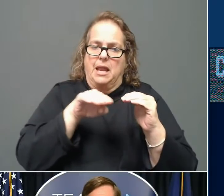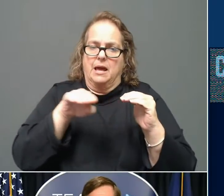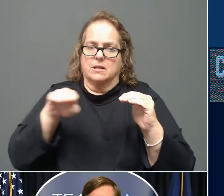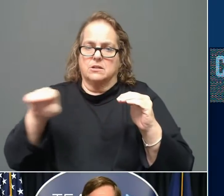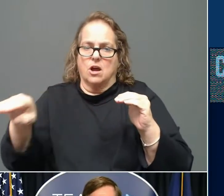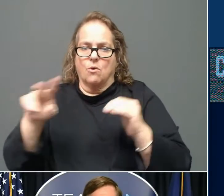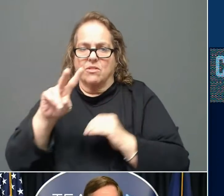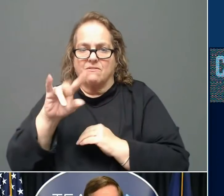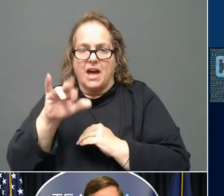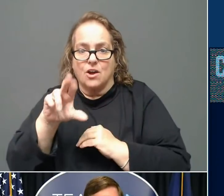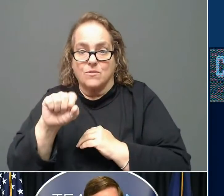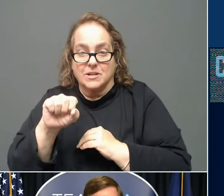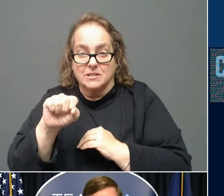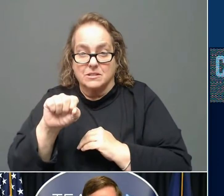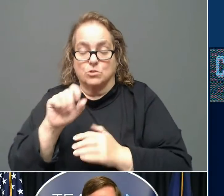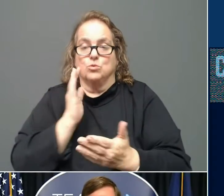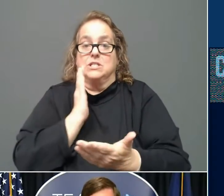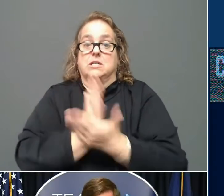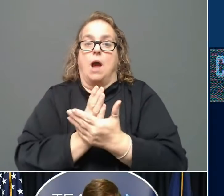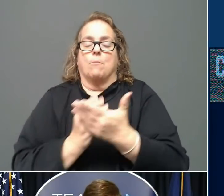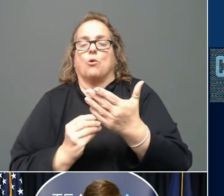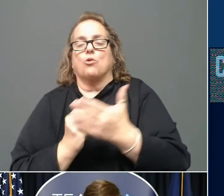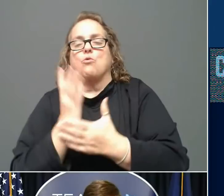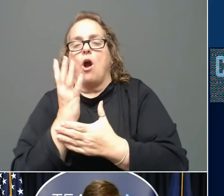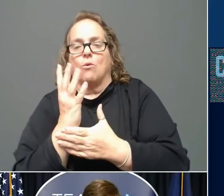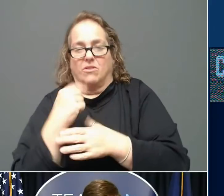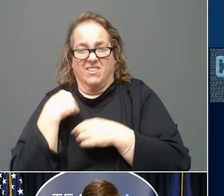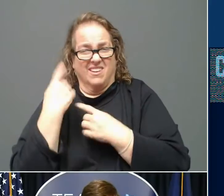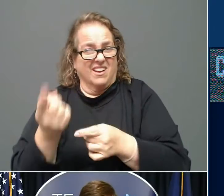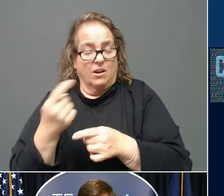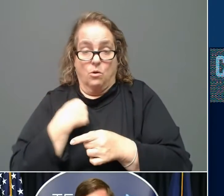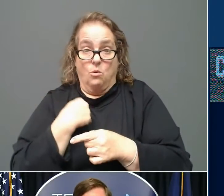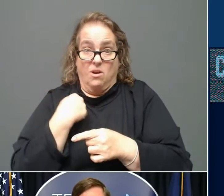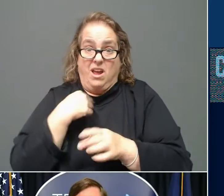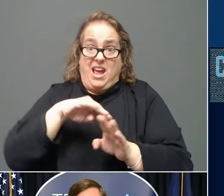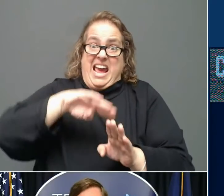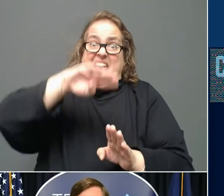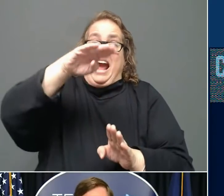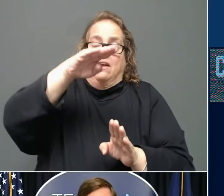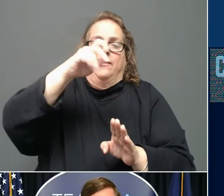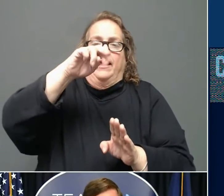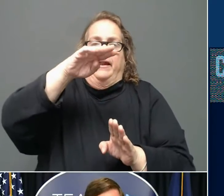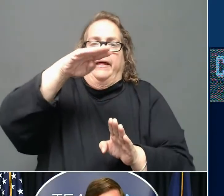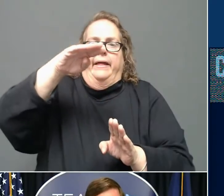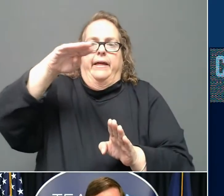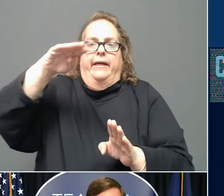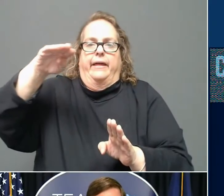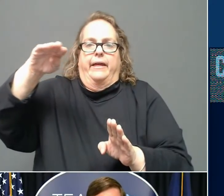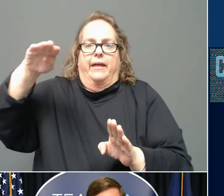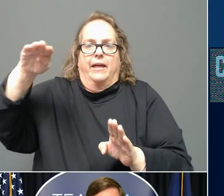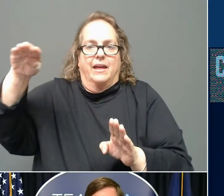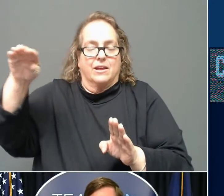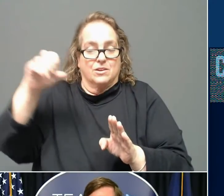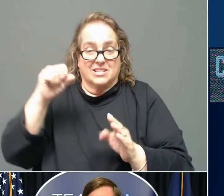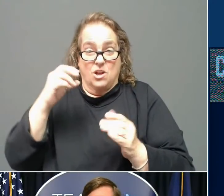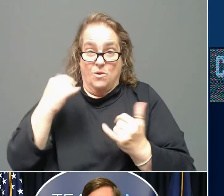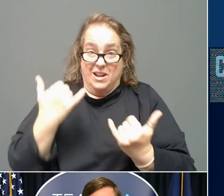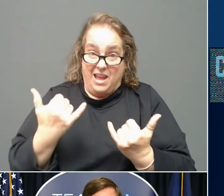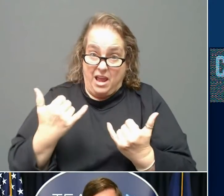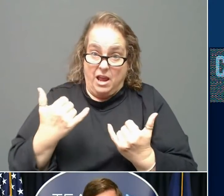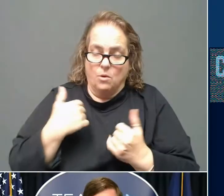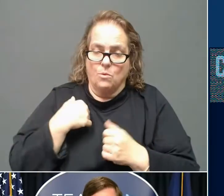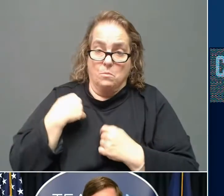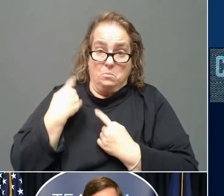stop the exponential escalation and plateau it. Previously, we'd only experienced 3 weeks